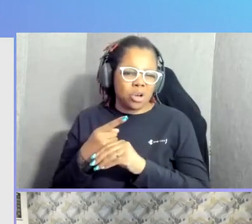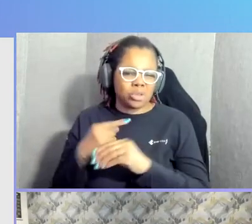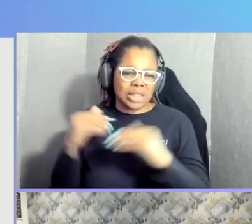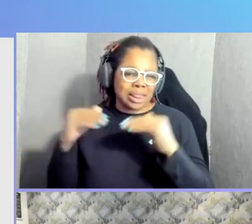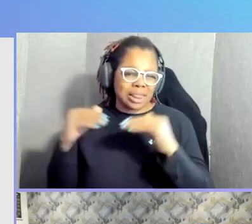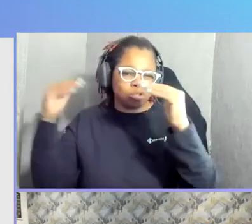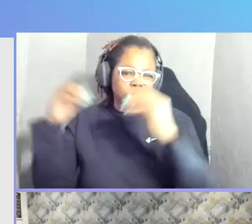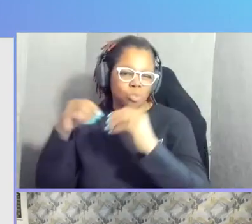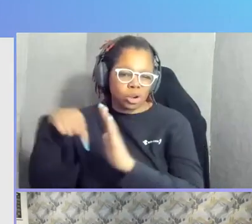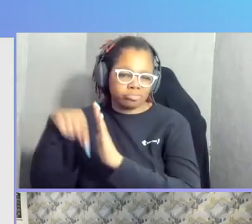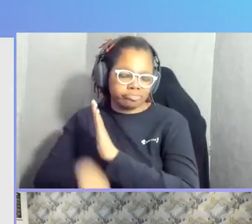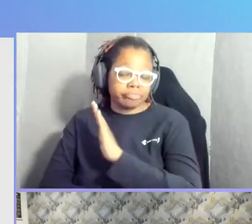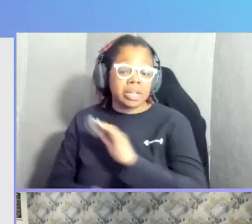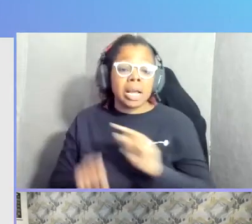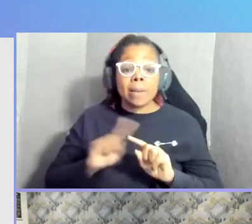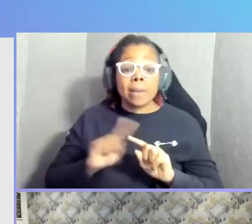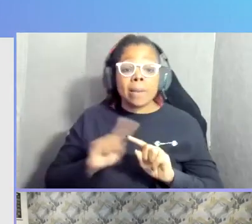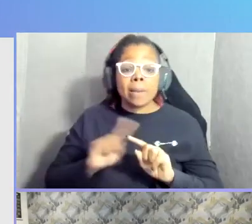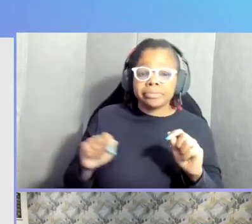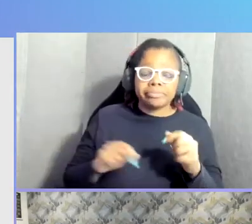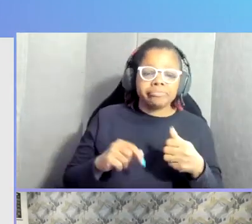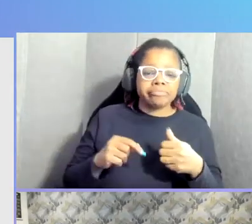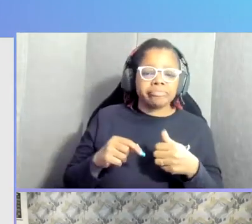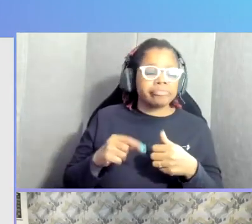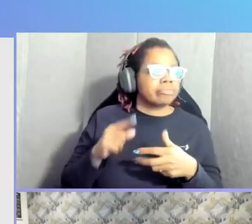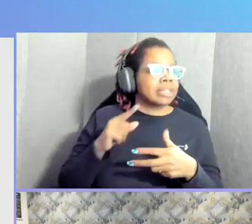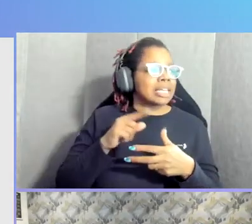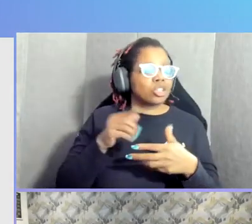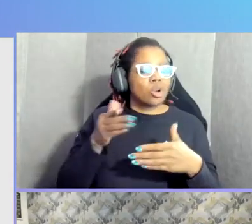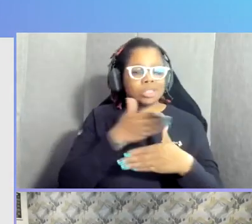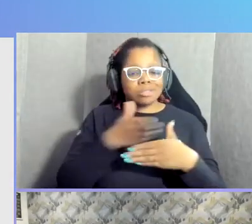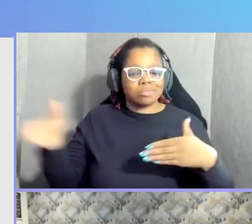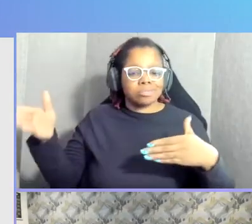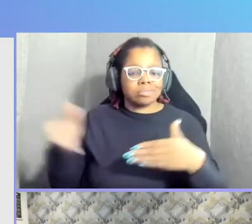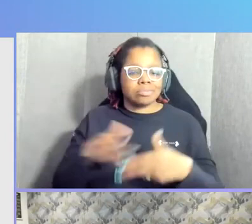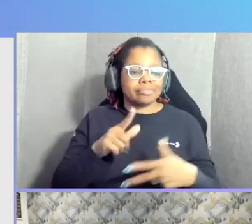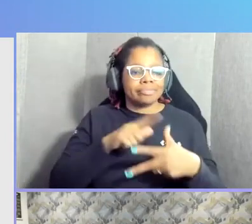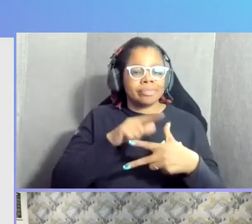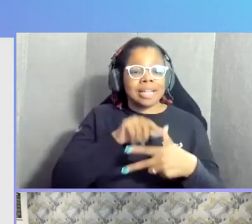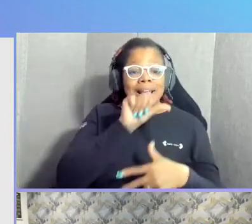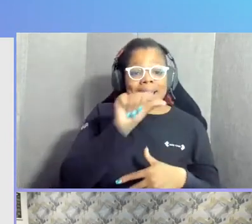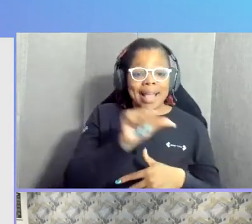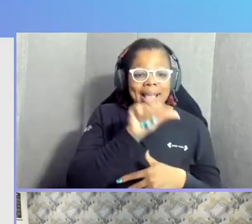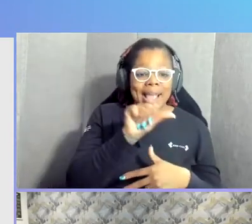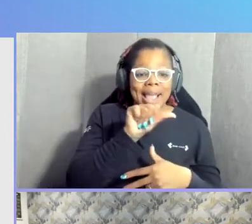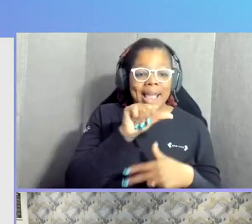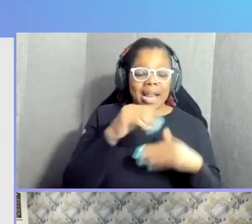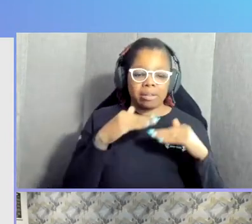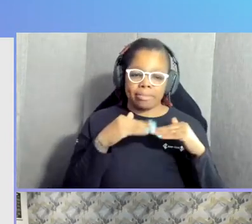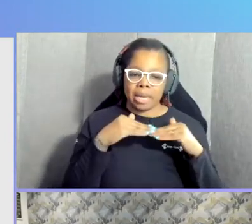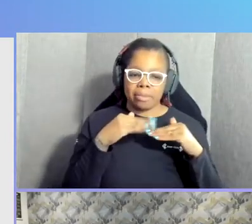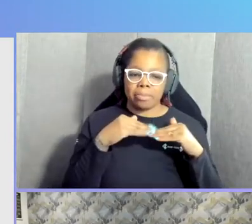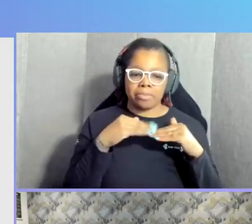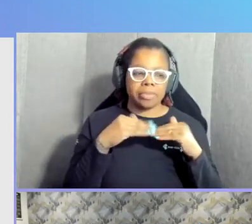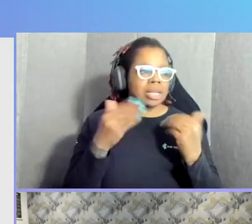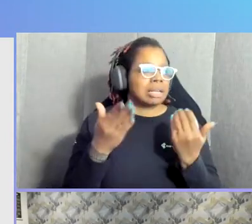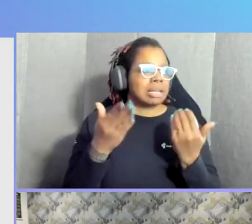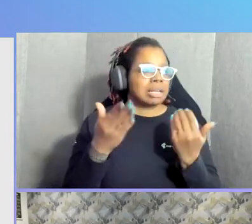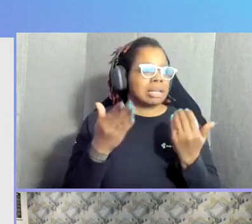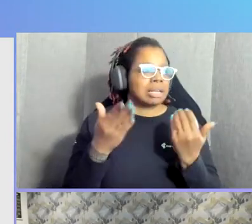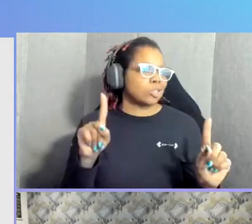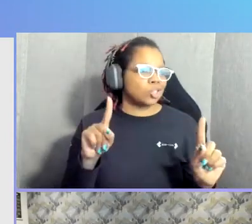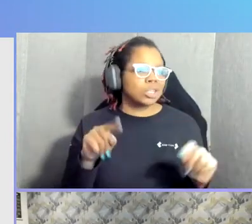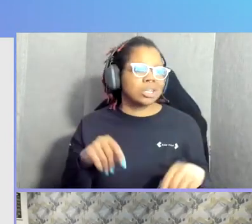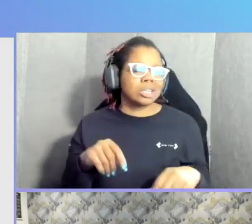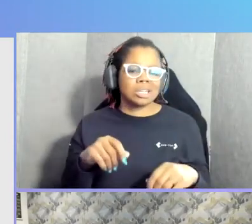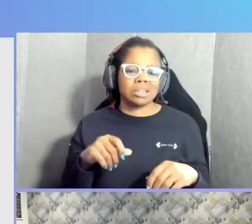levels. But let's say that it's pretty much a scale. We have the A, that is the minimal bar. It's easier to achieve, and it's